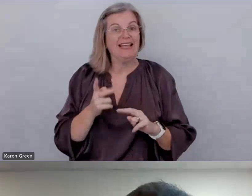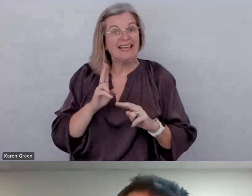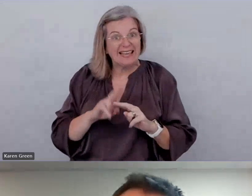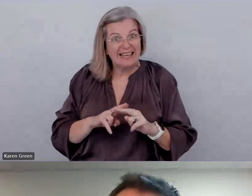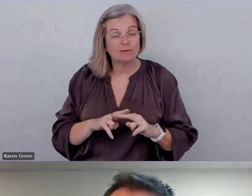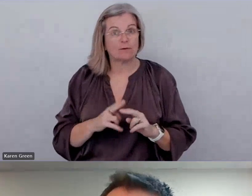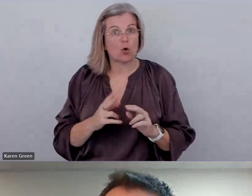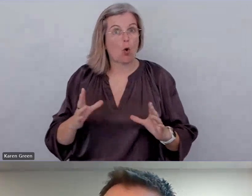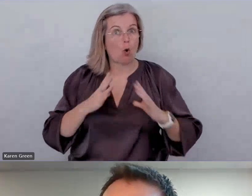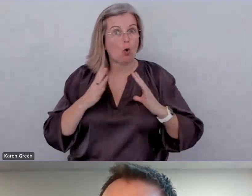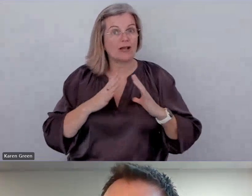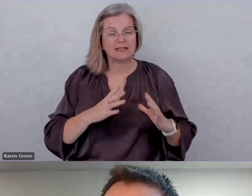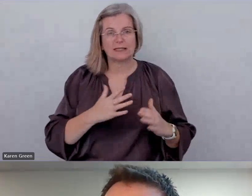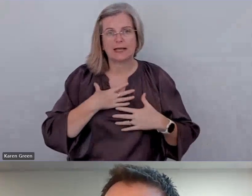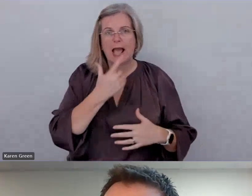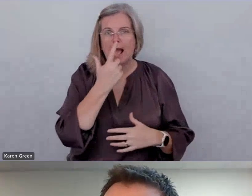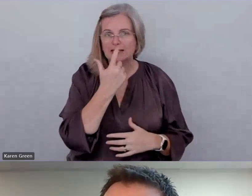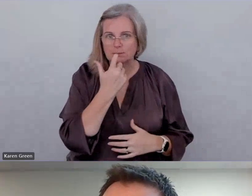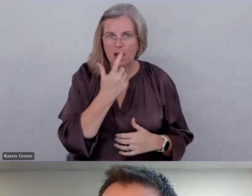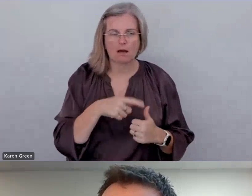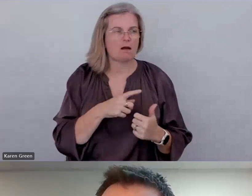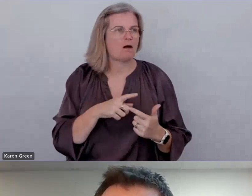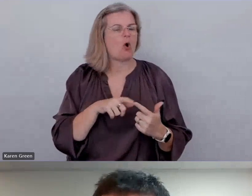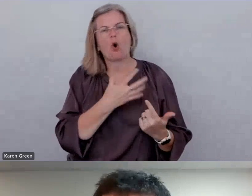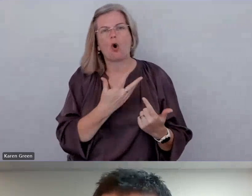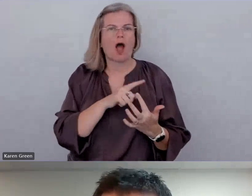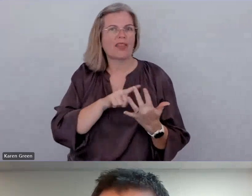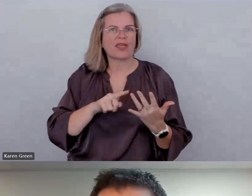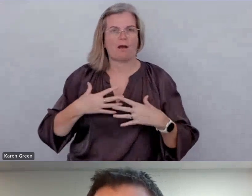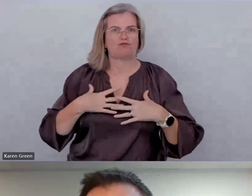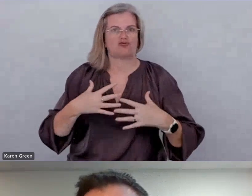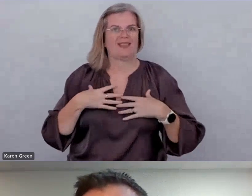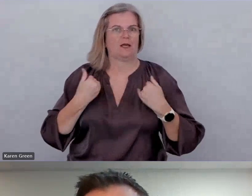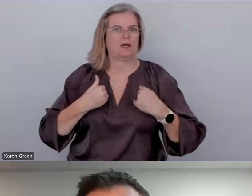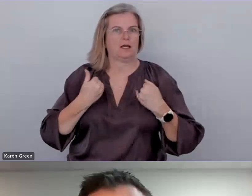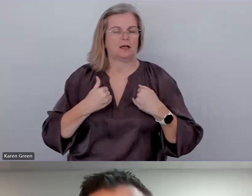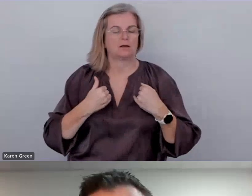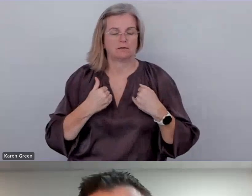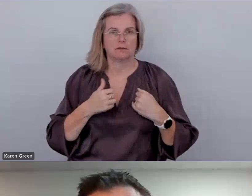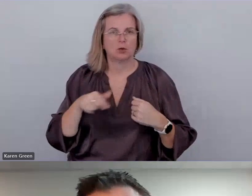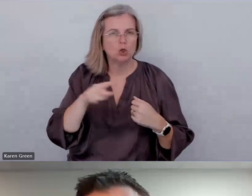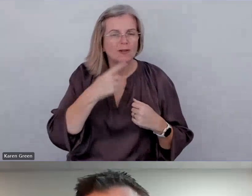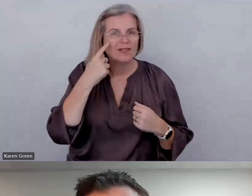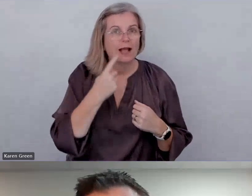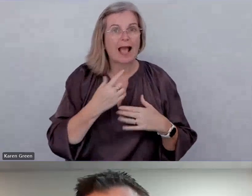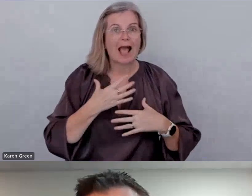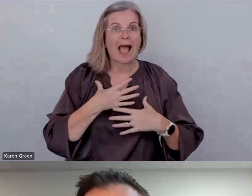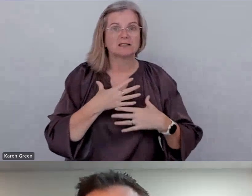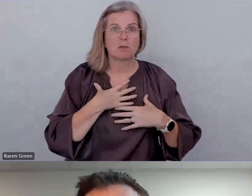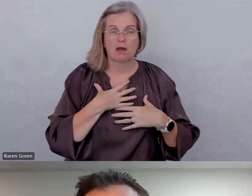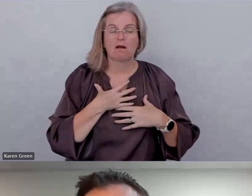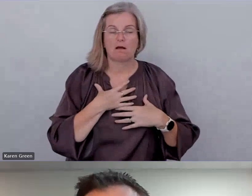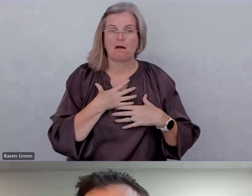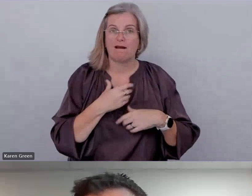got any other respiratory disease, they're particularly vulnerable. And if you think that asthma affects 1 in 12 adults in the UK and 1 in